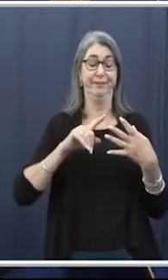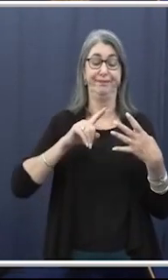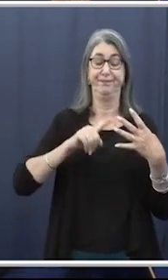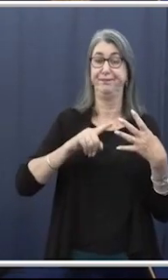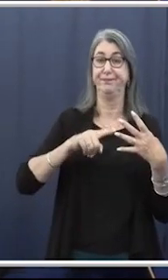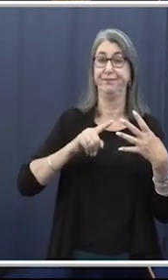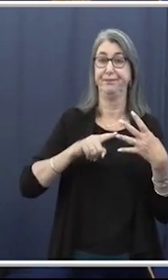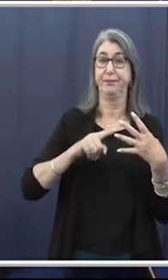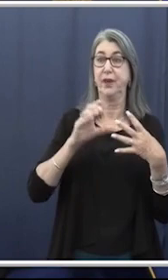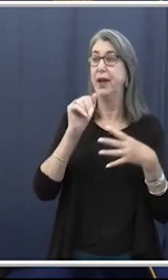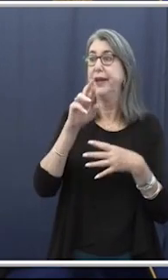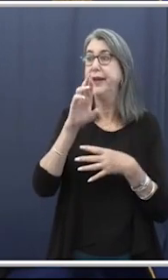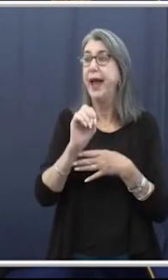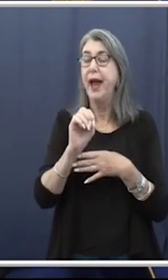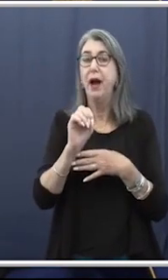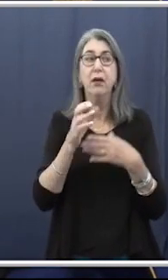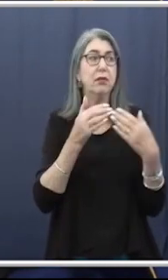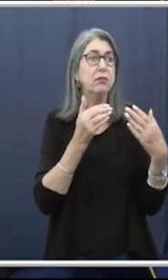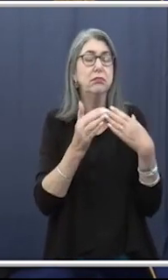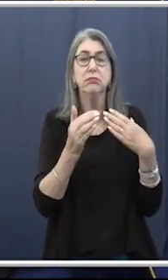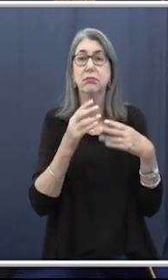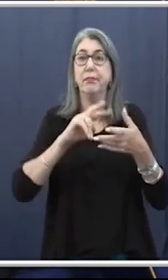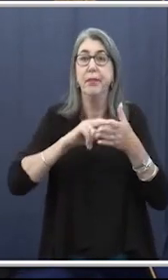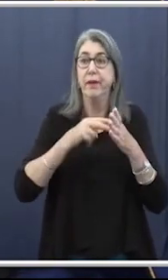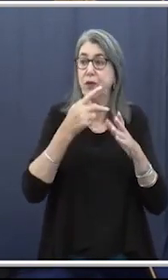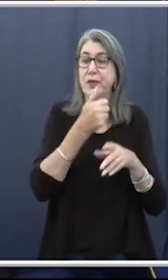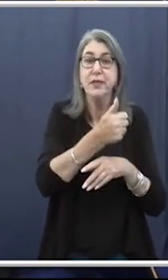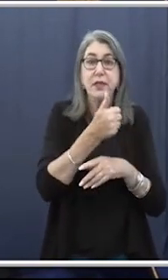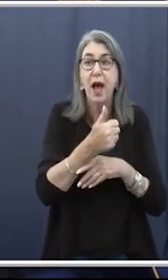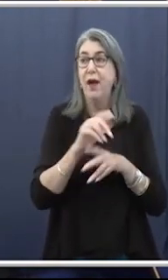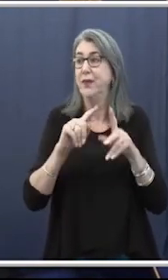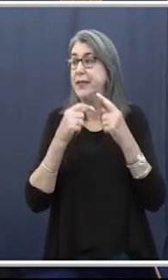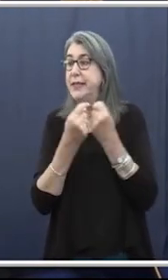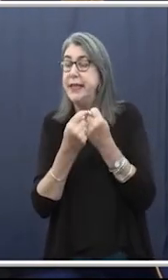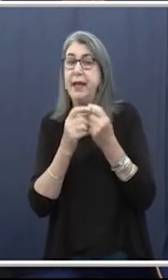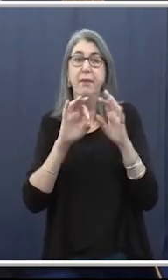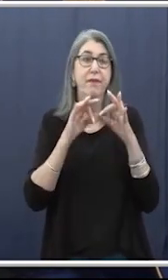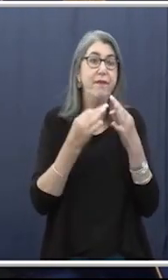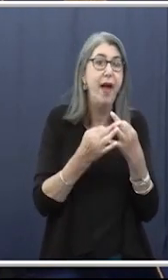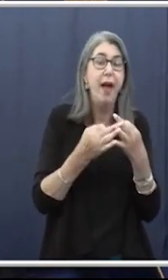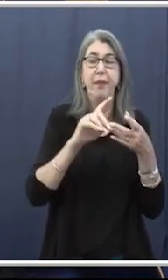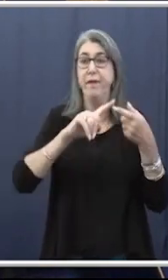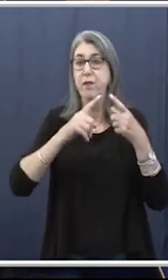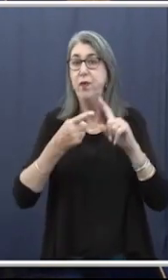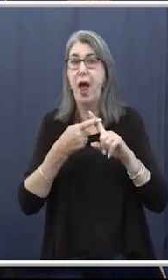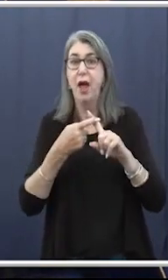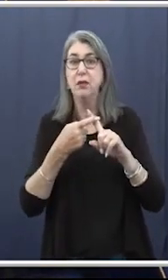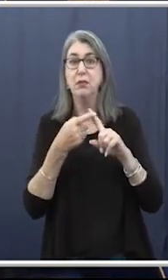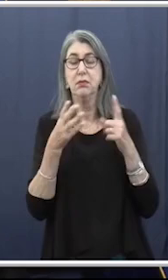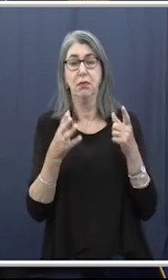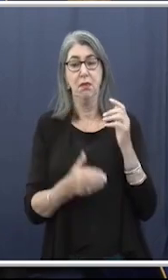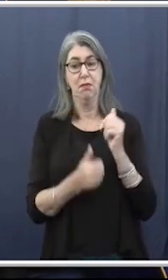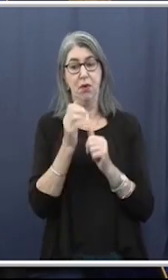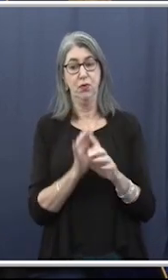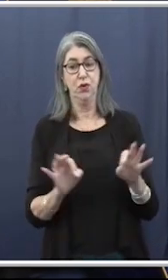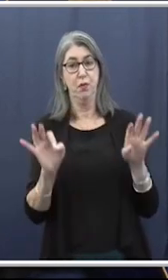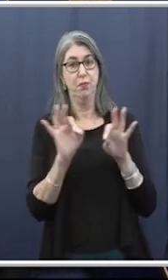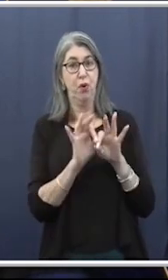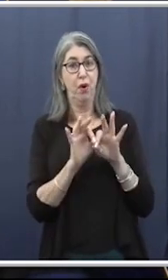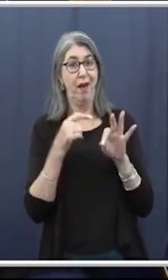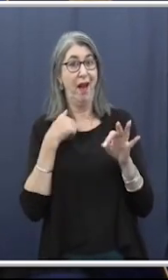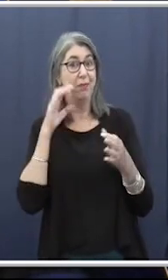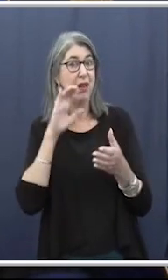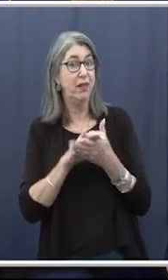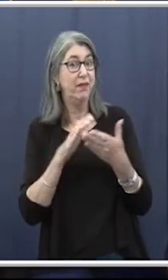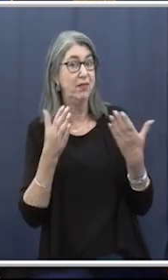the care, wherever you are, for yourself, for your work, teammates, families, friends. And the most important thing, I